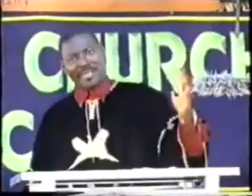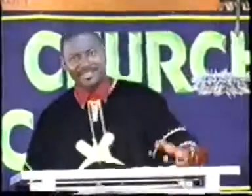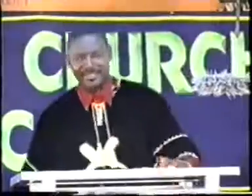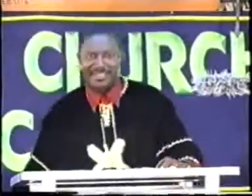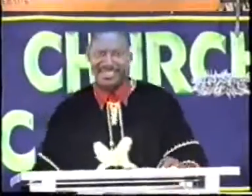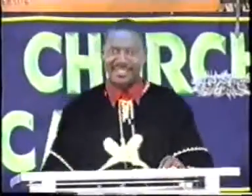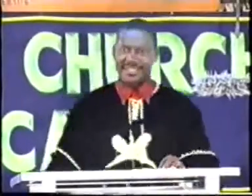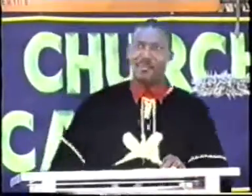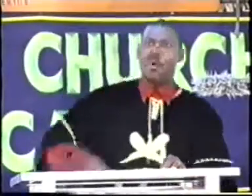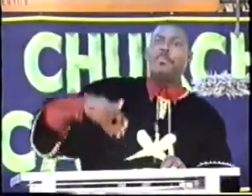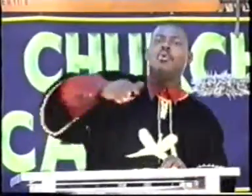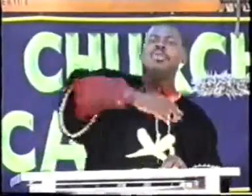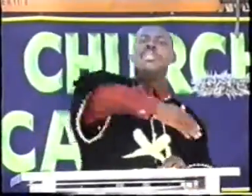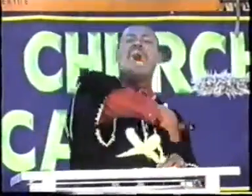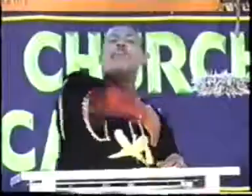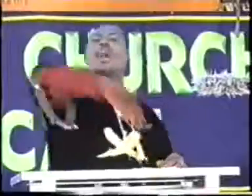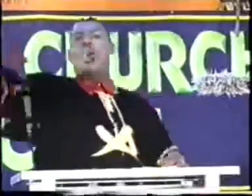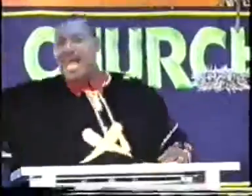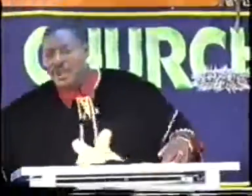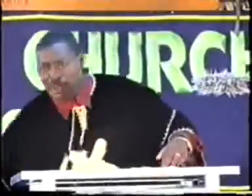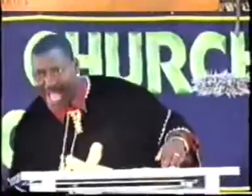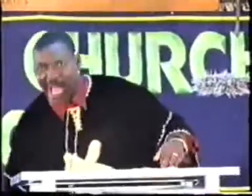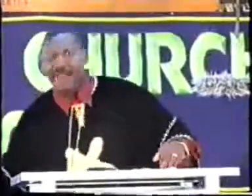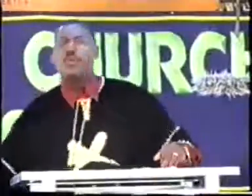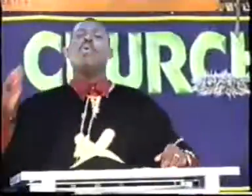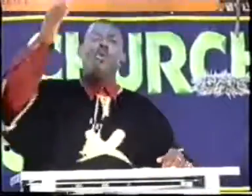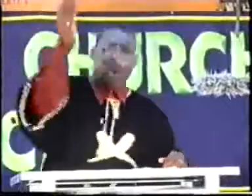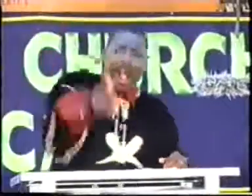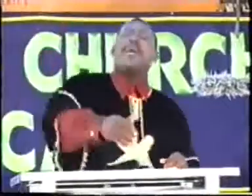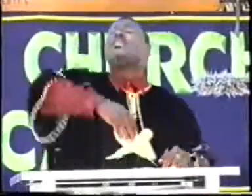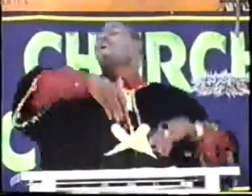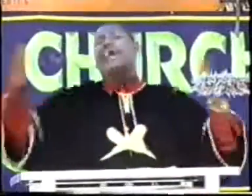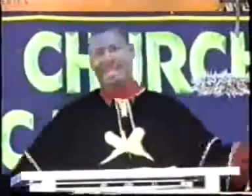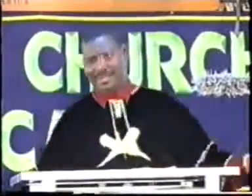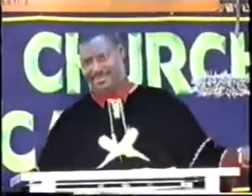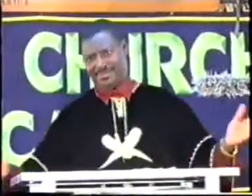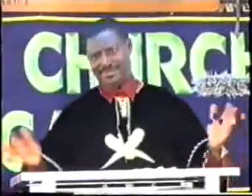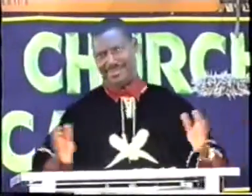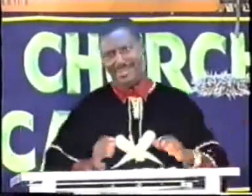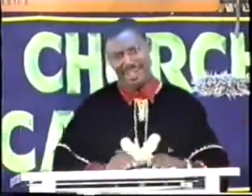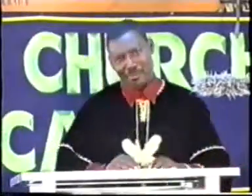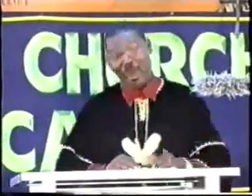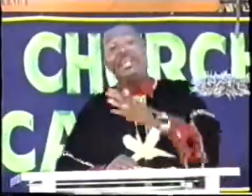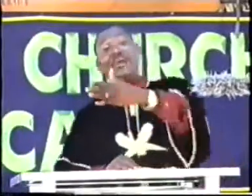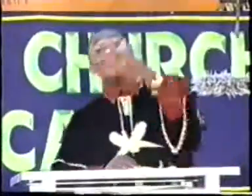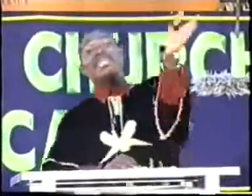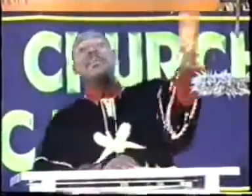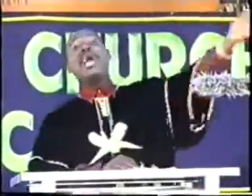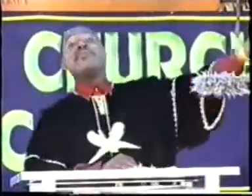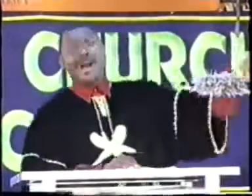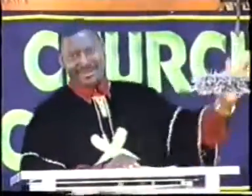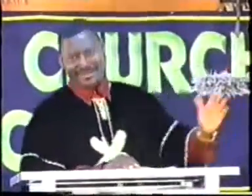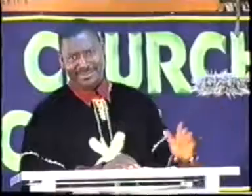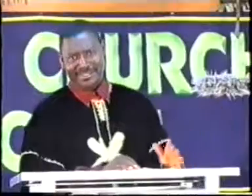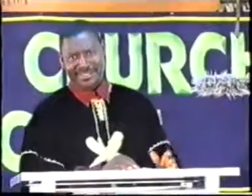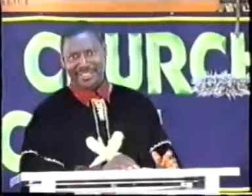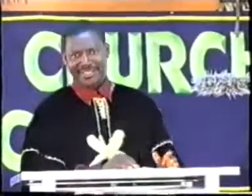trame. Someone among you now, I'm about to hallelujah. Who are? Who are you? Who amen? Who are many years? You man, many